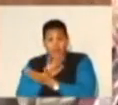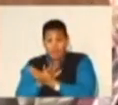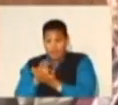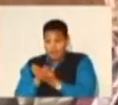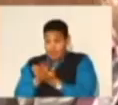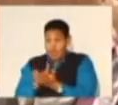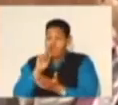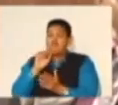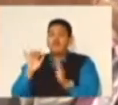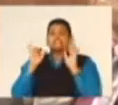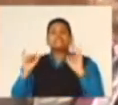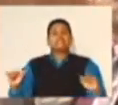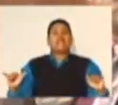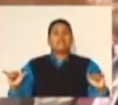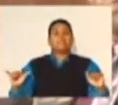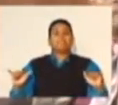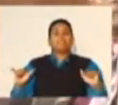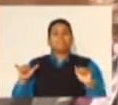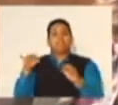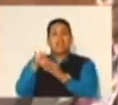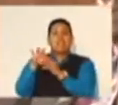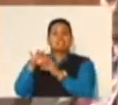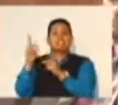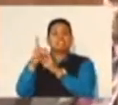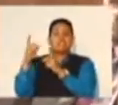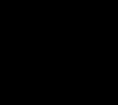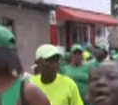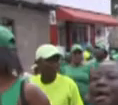the fixing of elections.